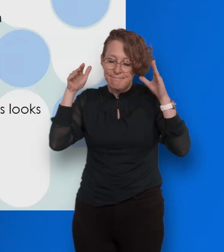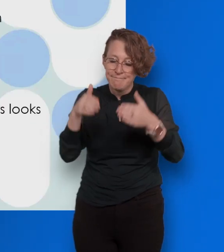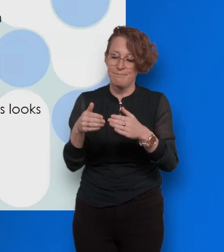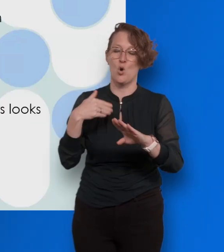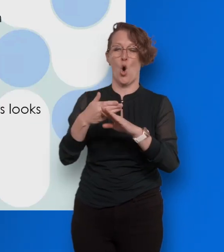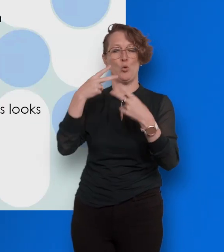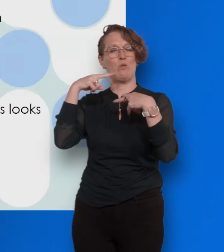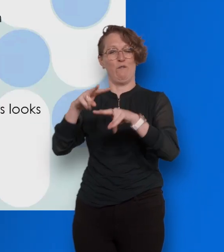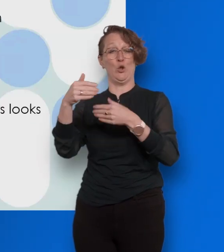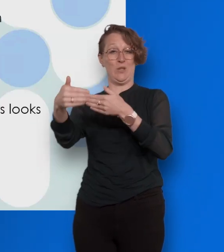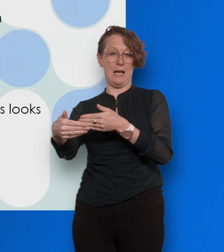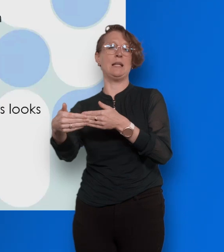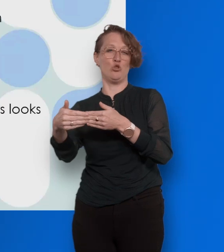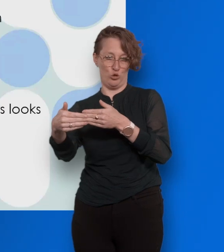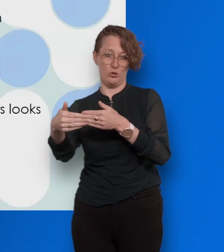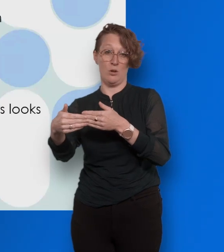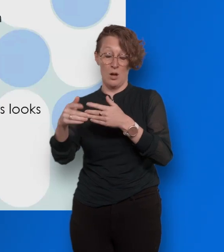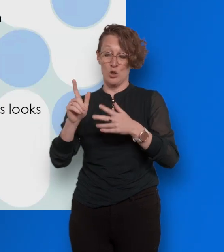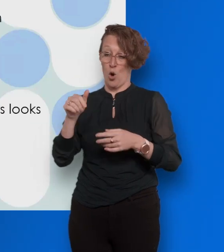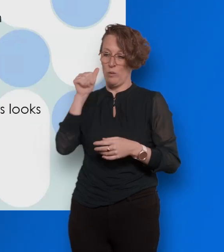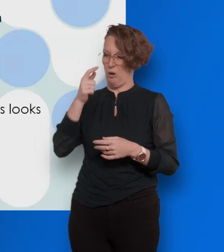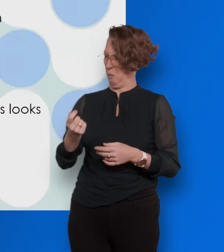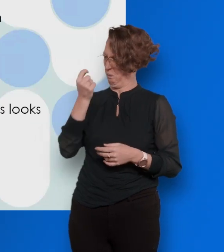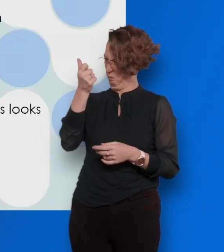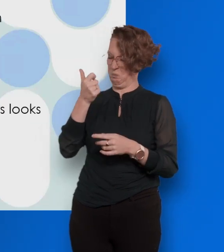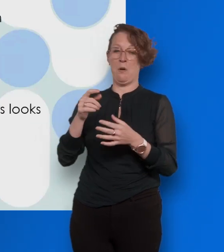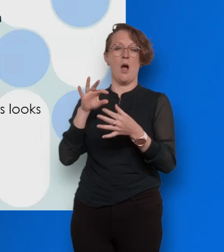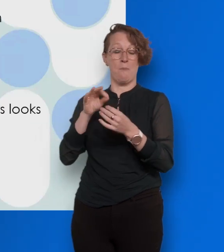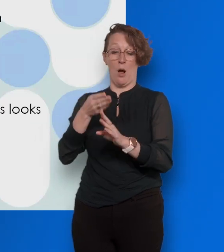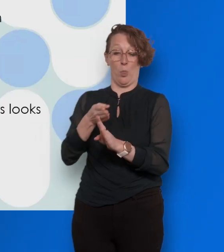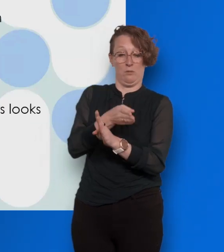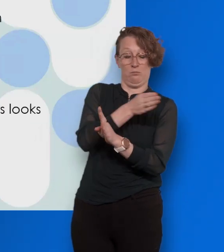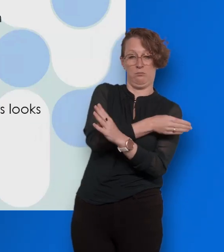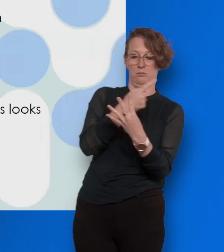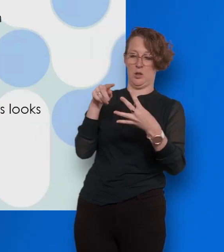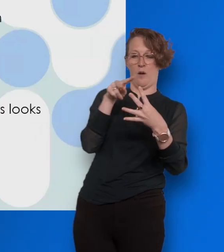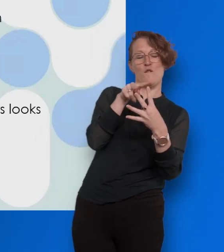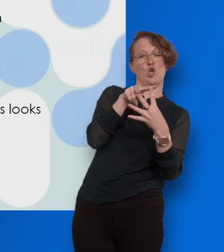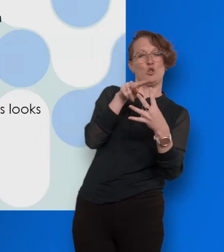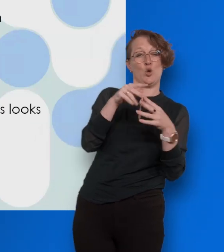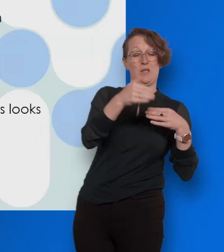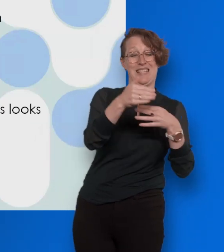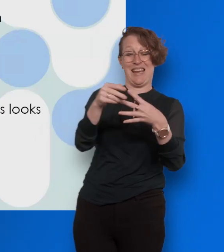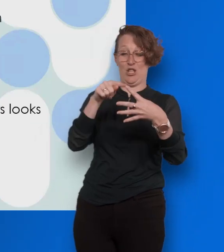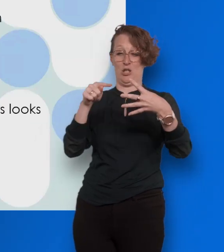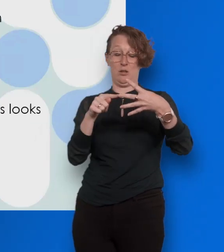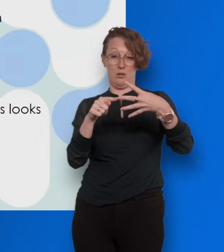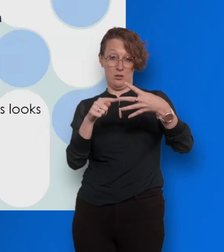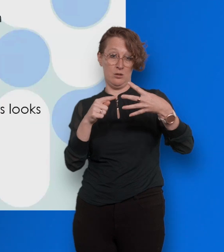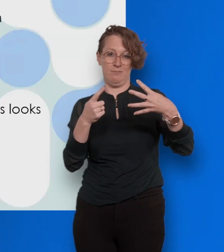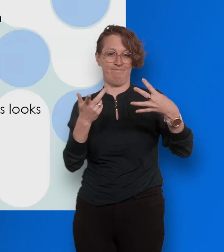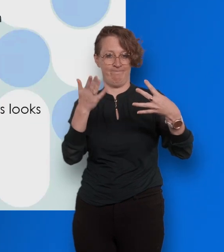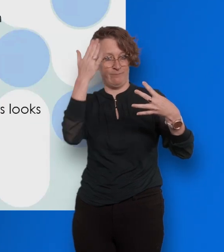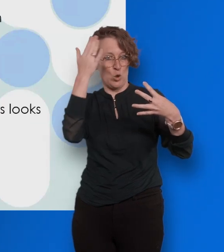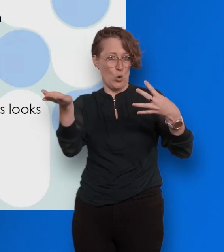stage. So we know surprisingly little about the first two stages of the research process. So what's going